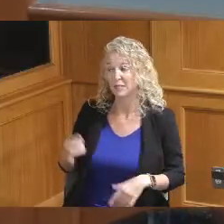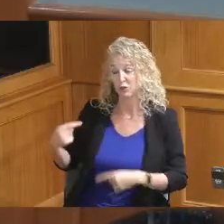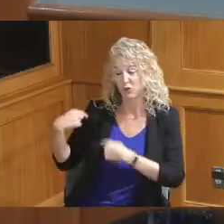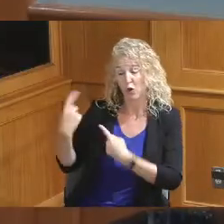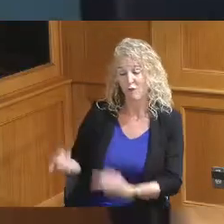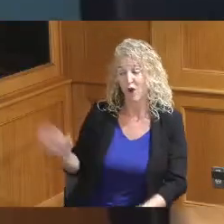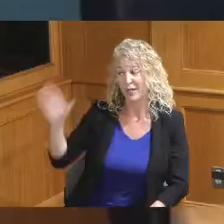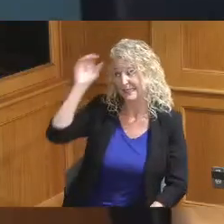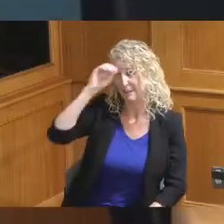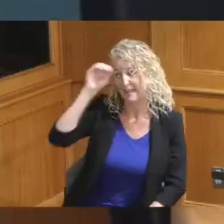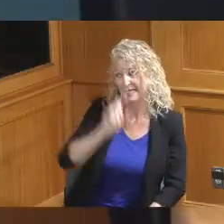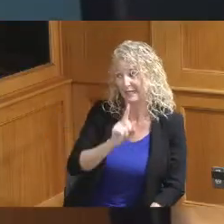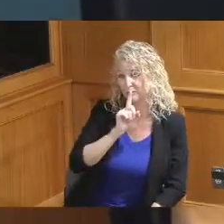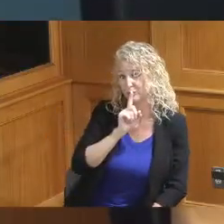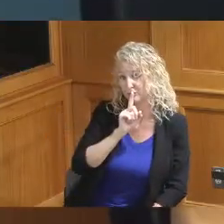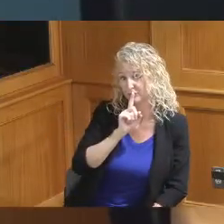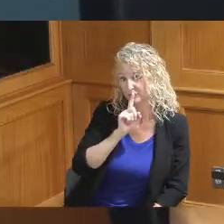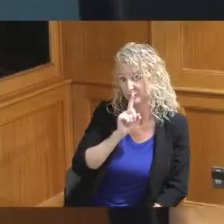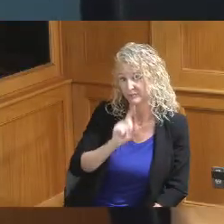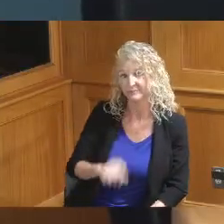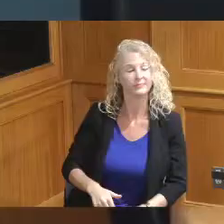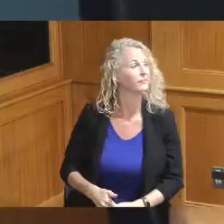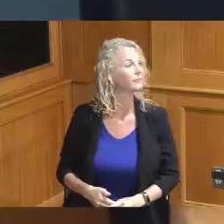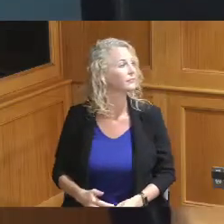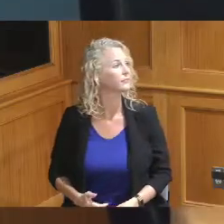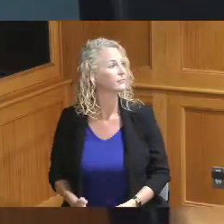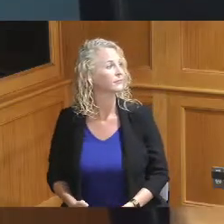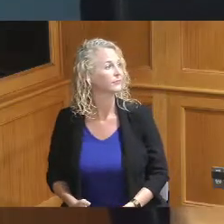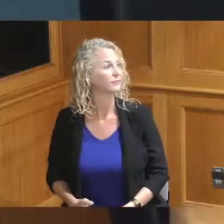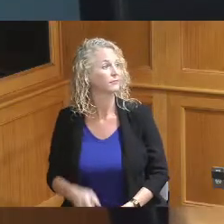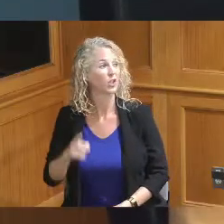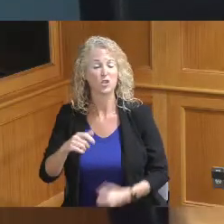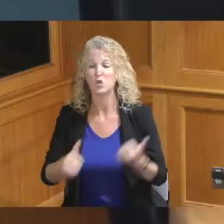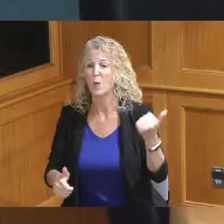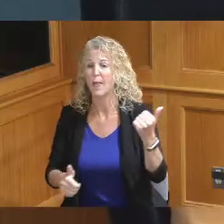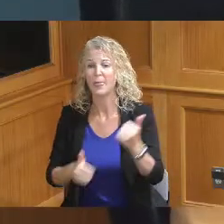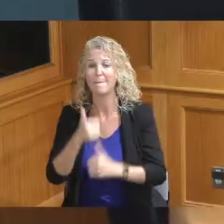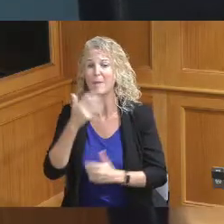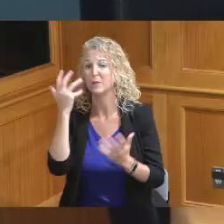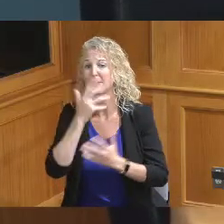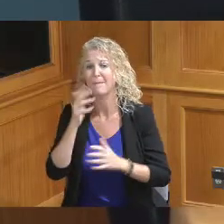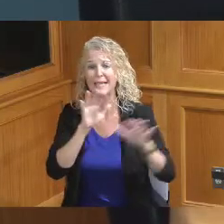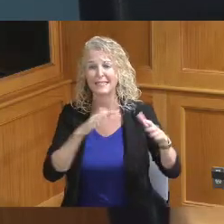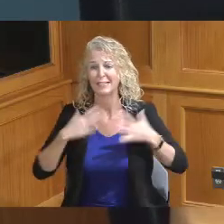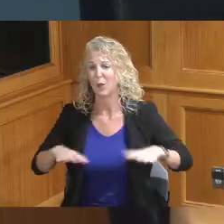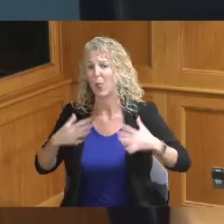to be fair. So you continue to be the most stylish person that comes in front of us. So thank you